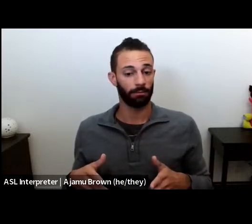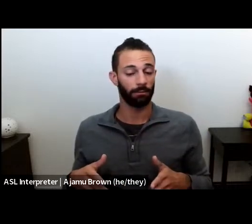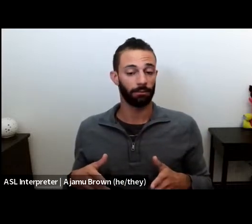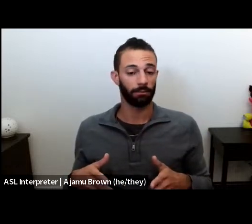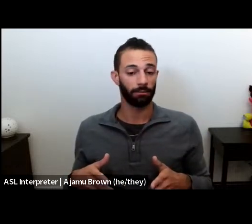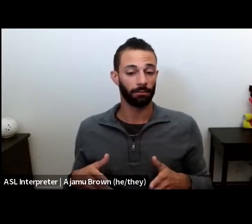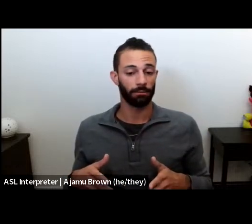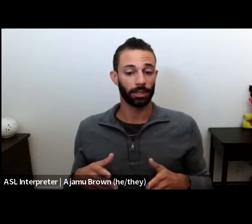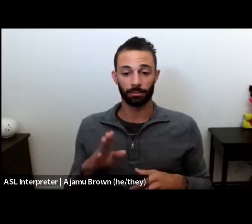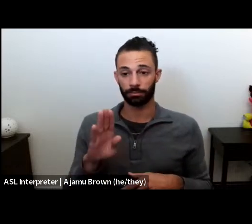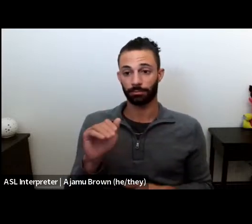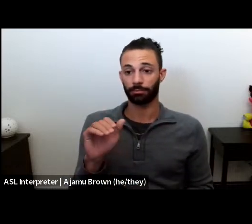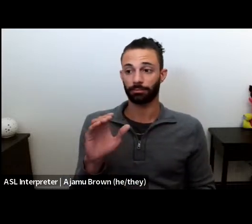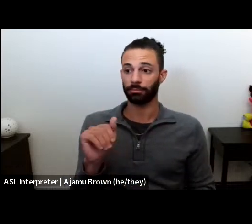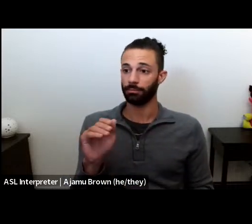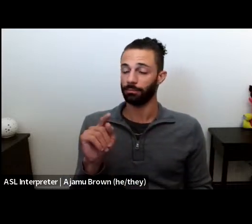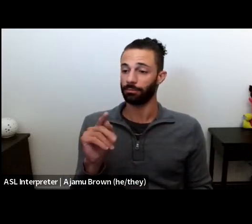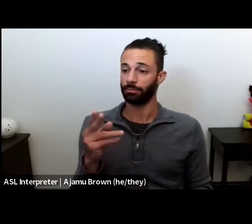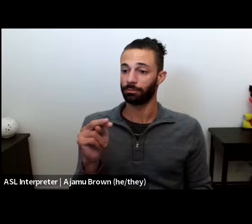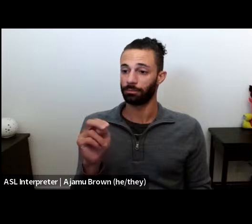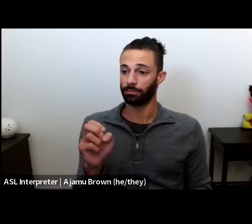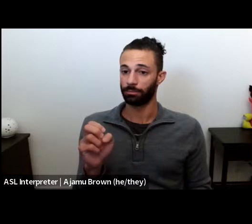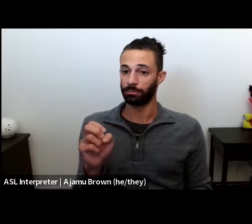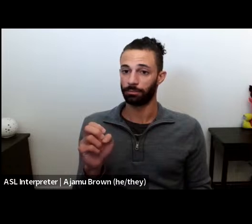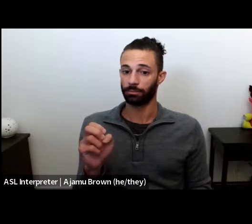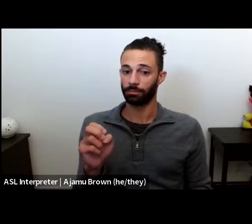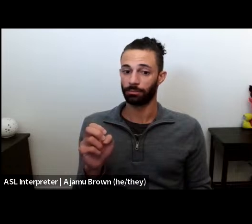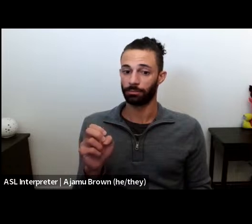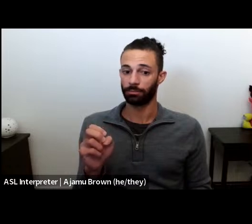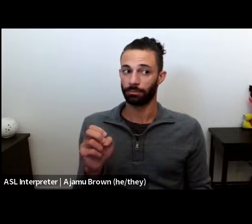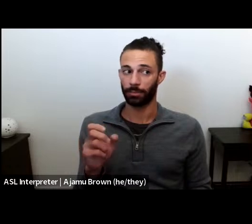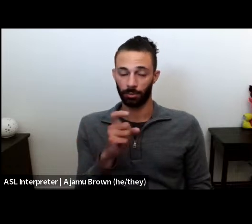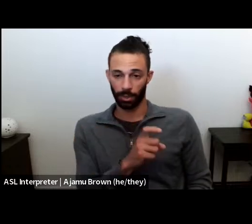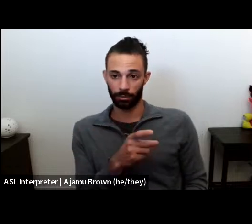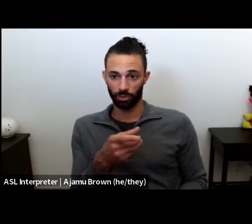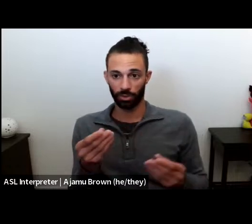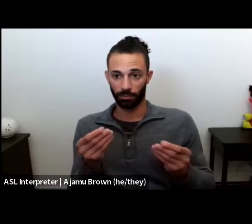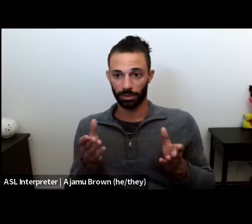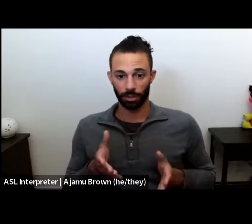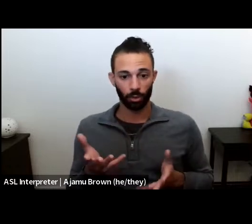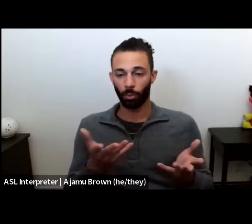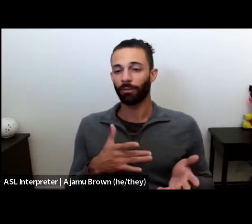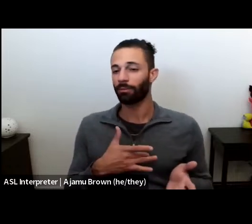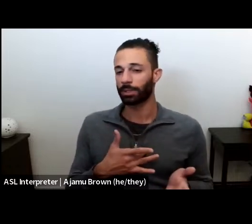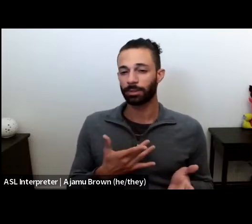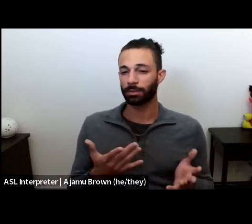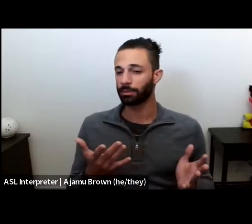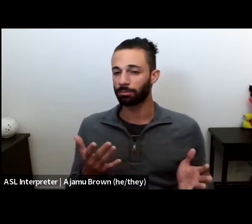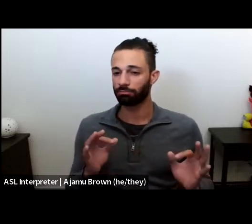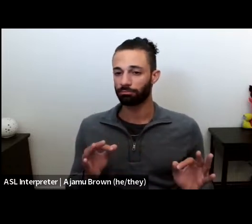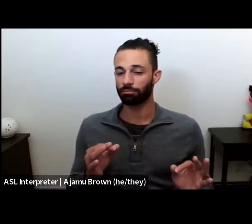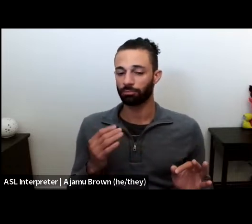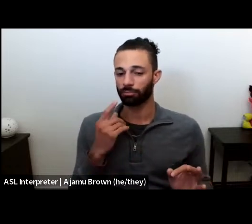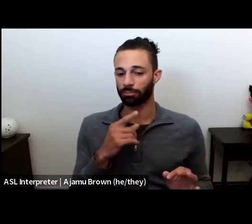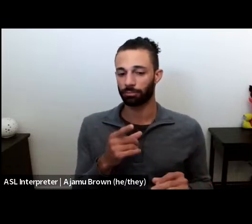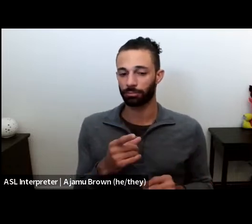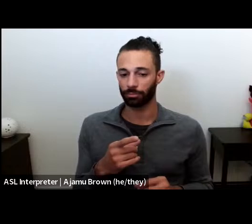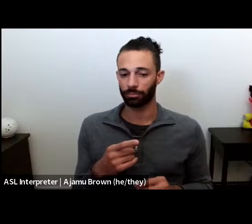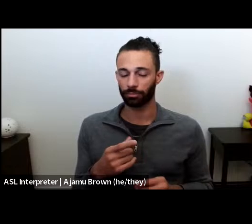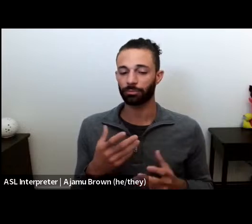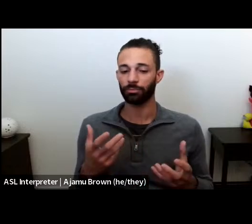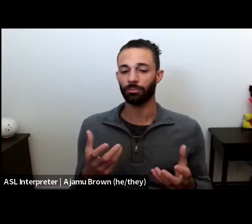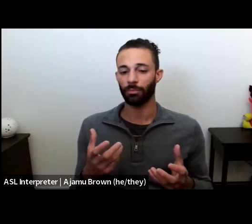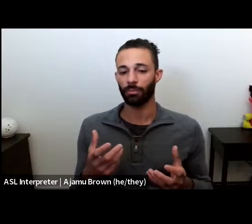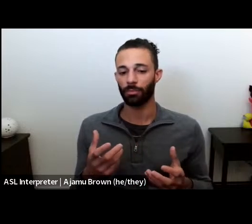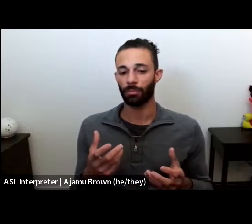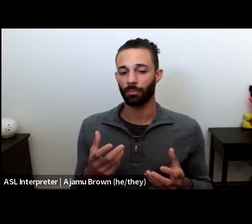and Babatunde, I want to ask you also as facilitator, what feels good for you? As I do want to get everybody